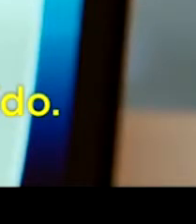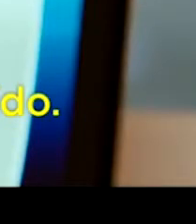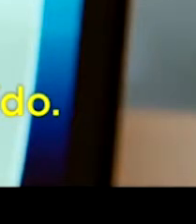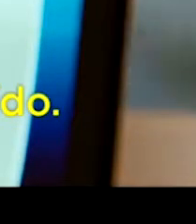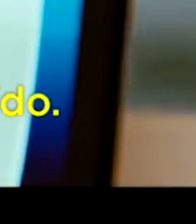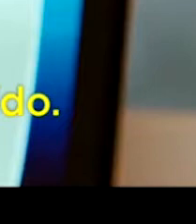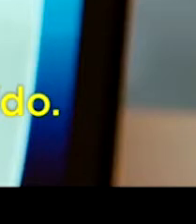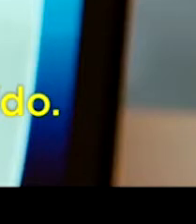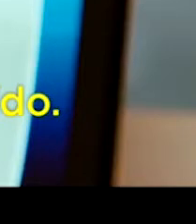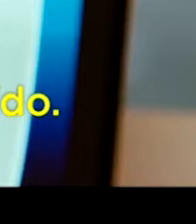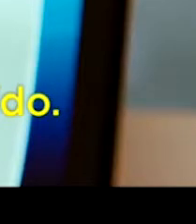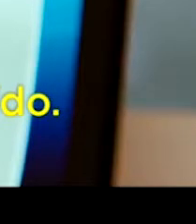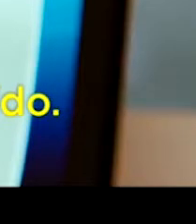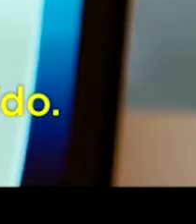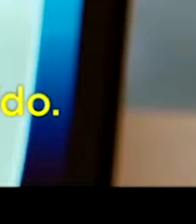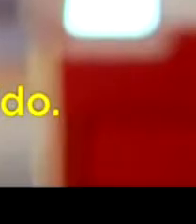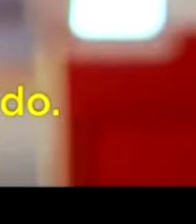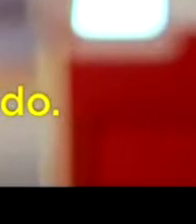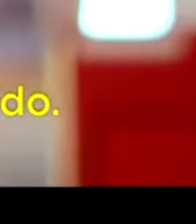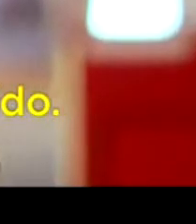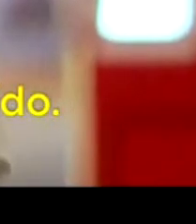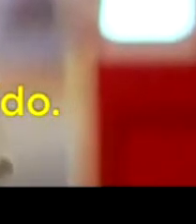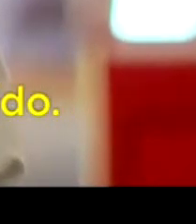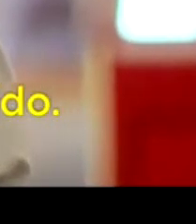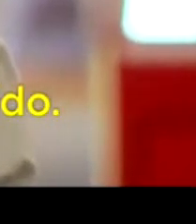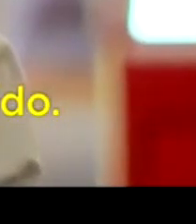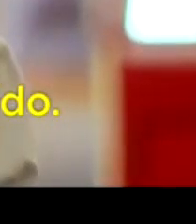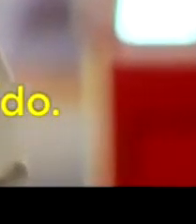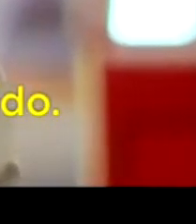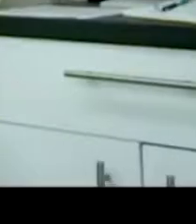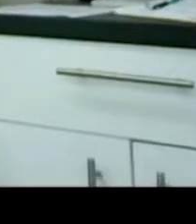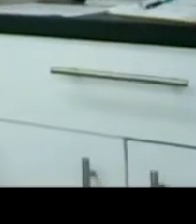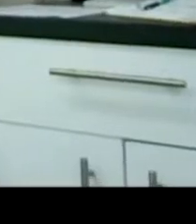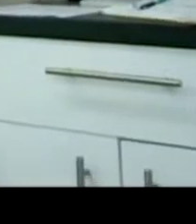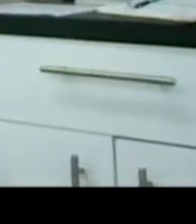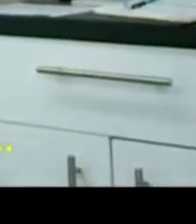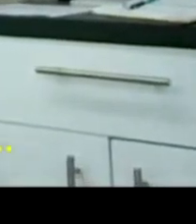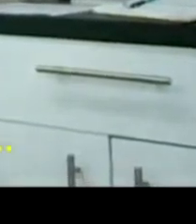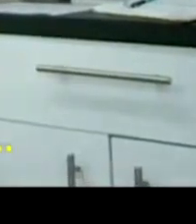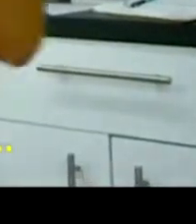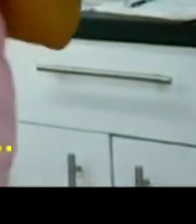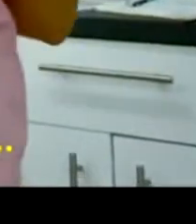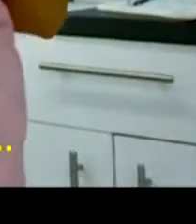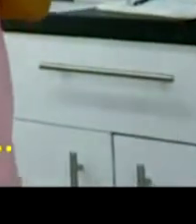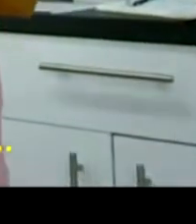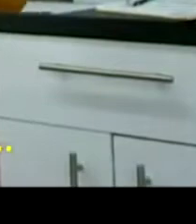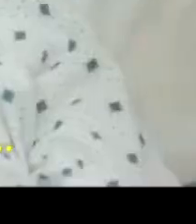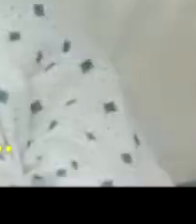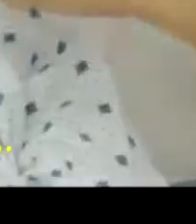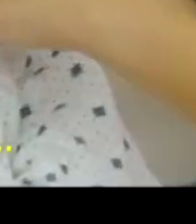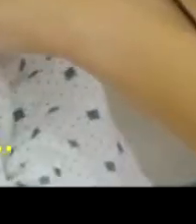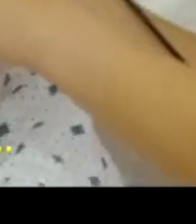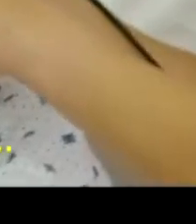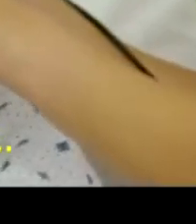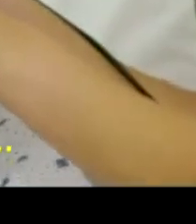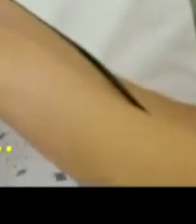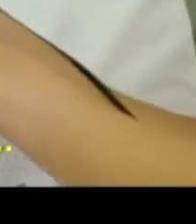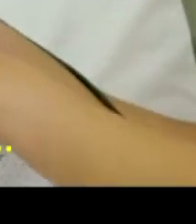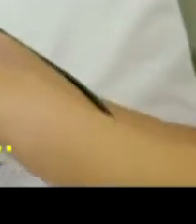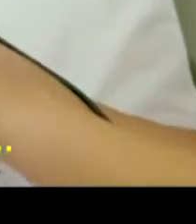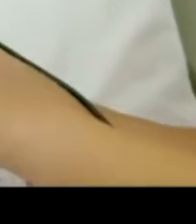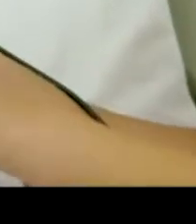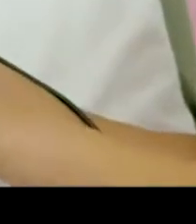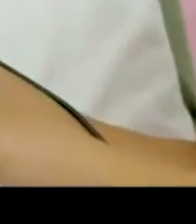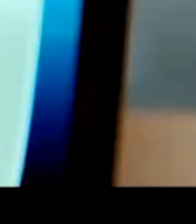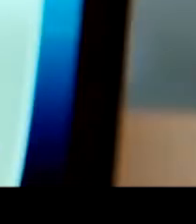Yeah, we should re-examine your ear. Larissa, can you grab the otoscope? So let's take a look to see what we can find.